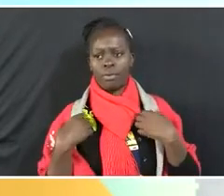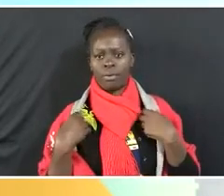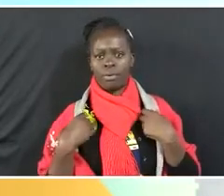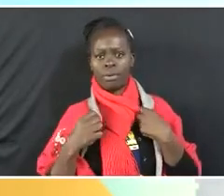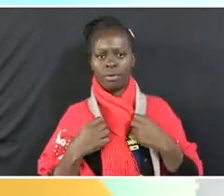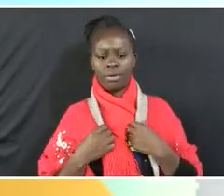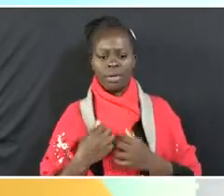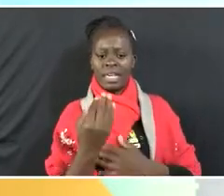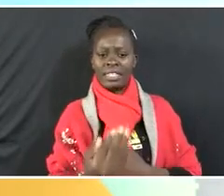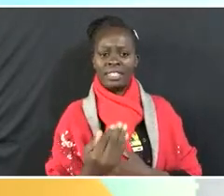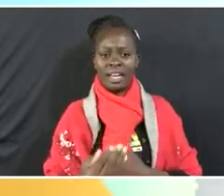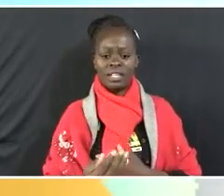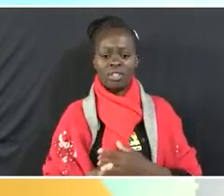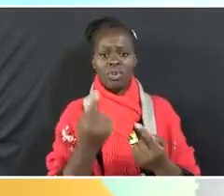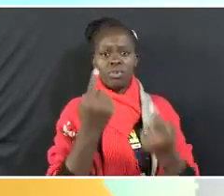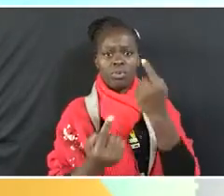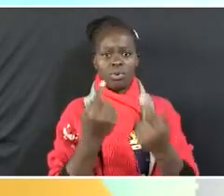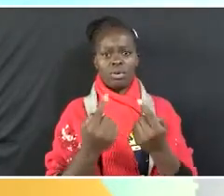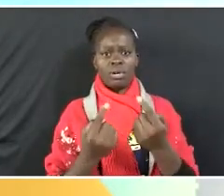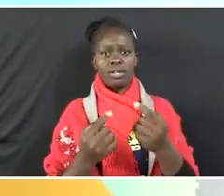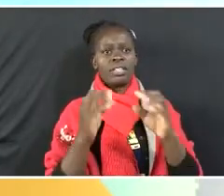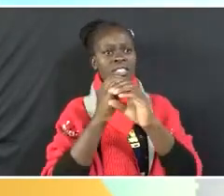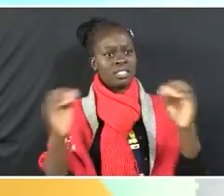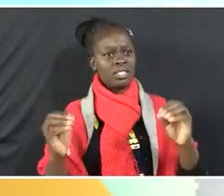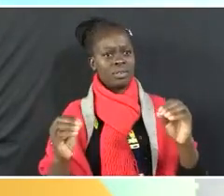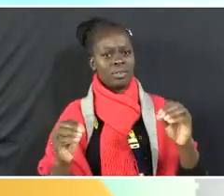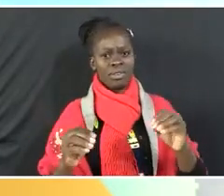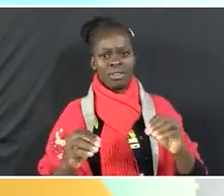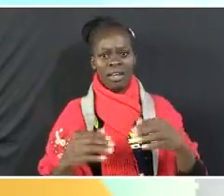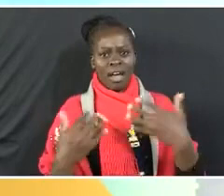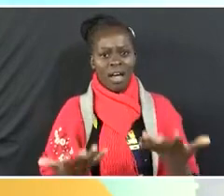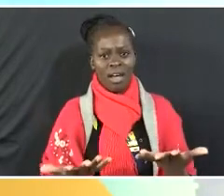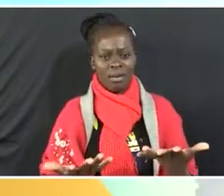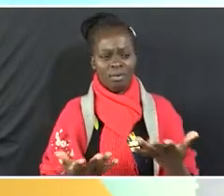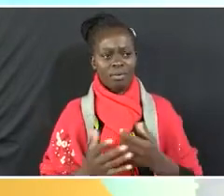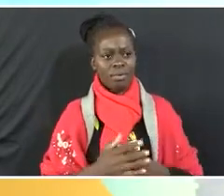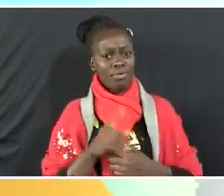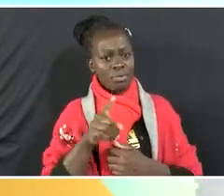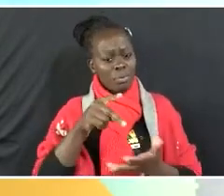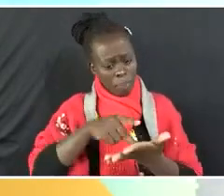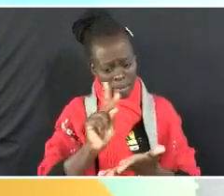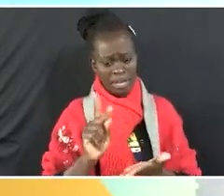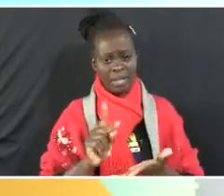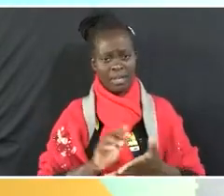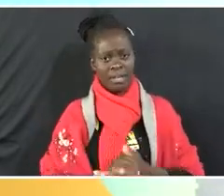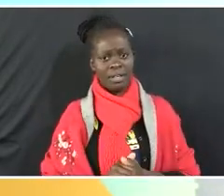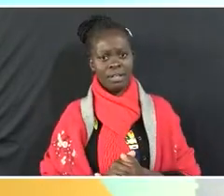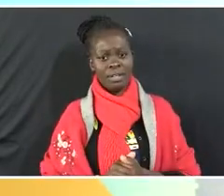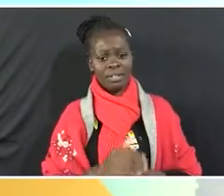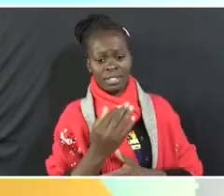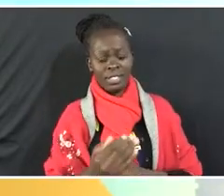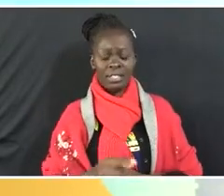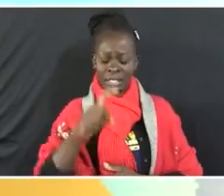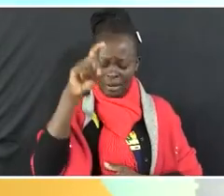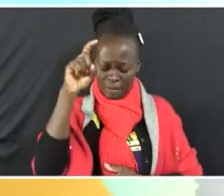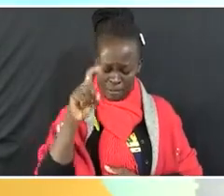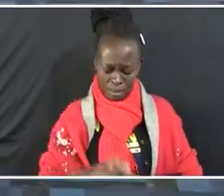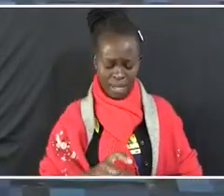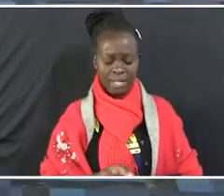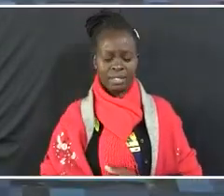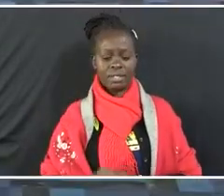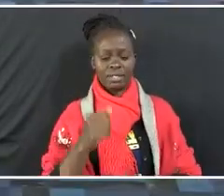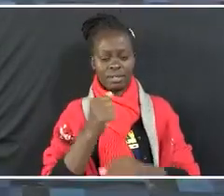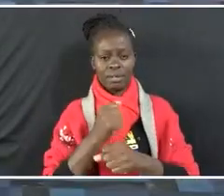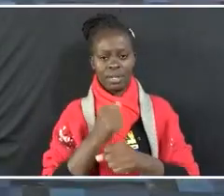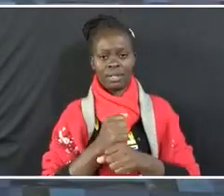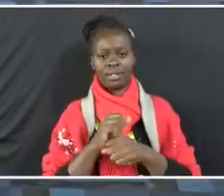Eish. No. Young people, you are playing on another level. That's a different ball game. As in,